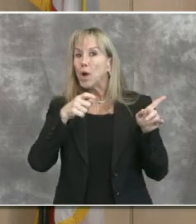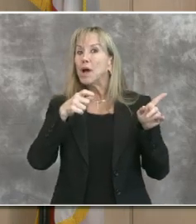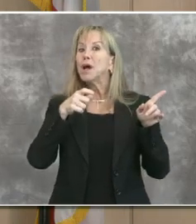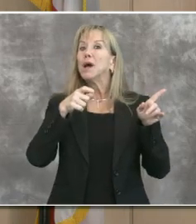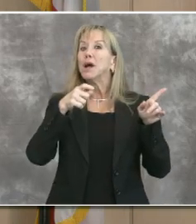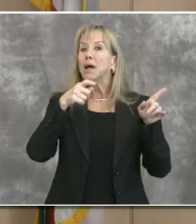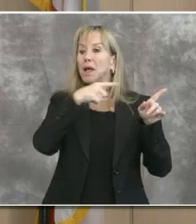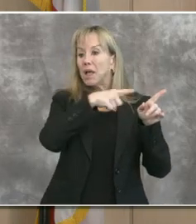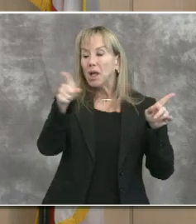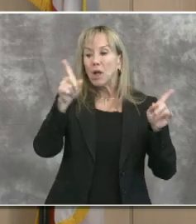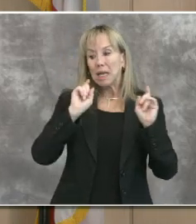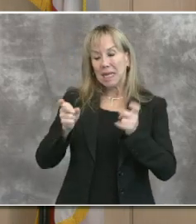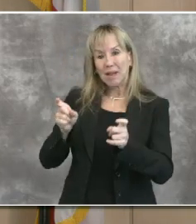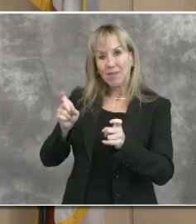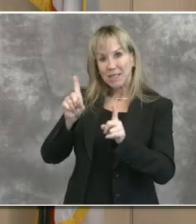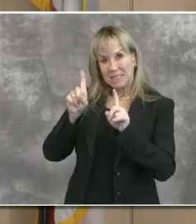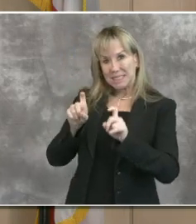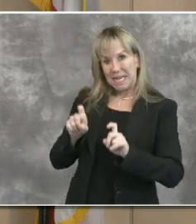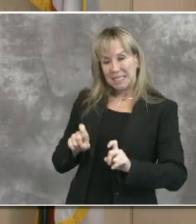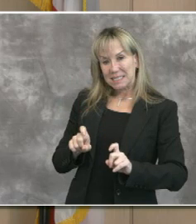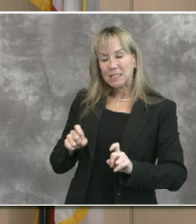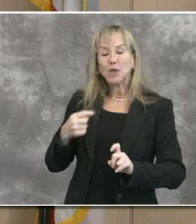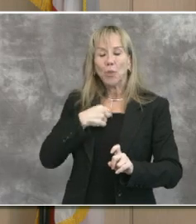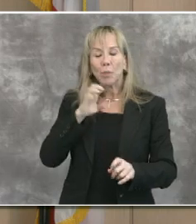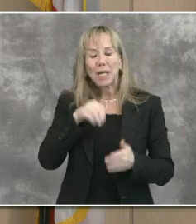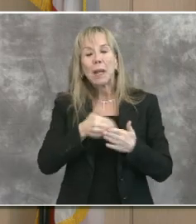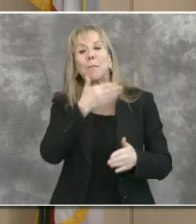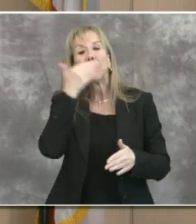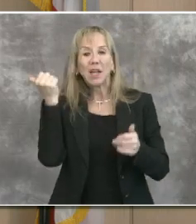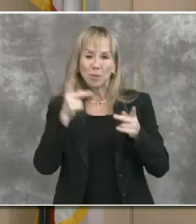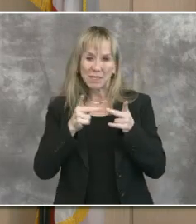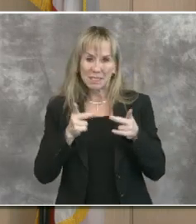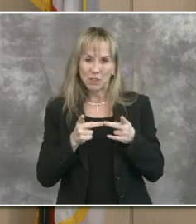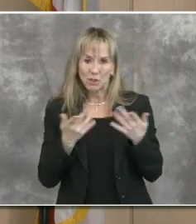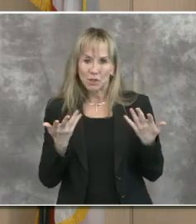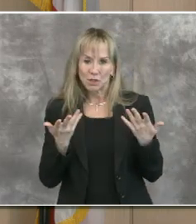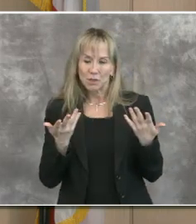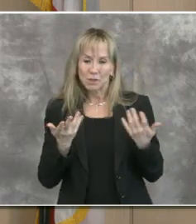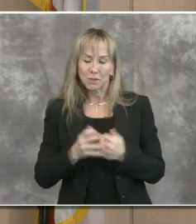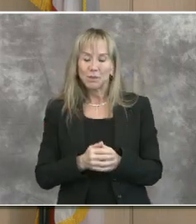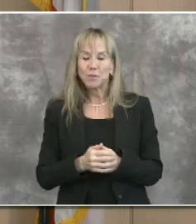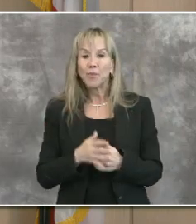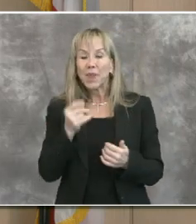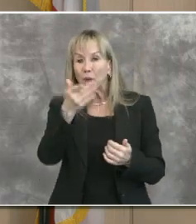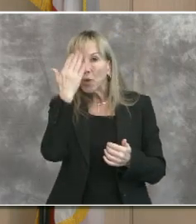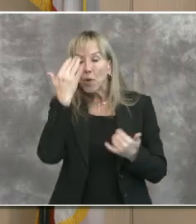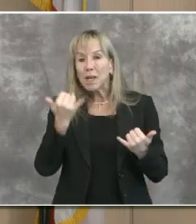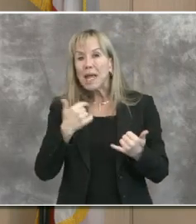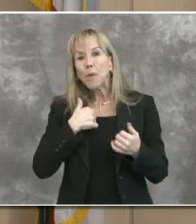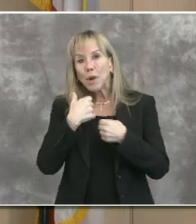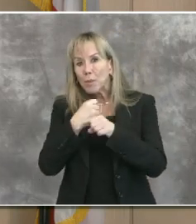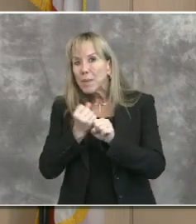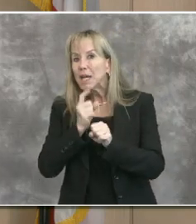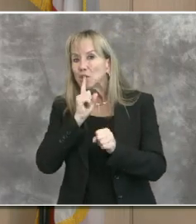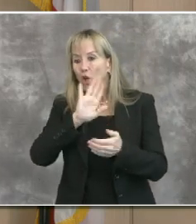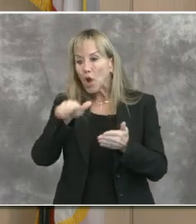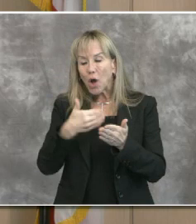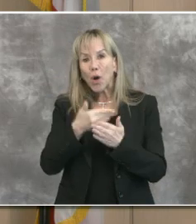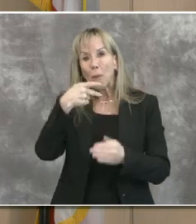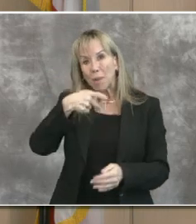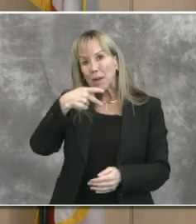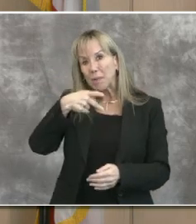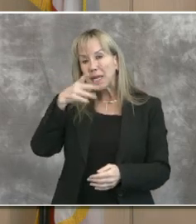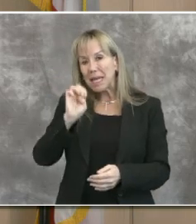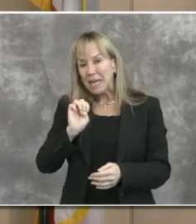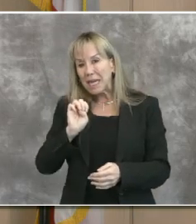those individuals, we will be in a much better position than we are now. And as you know, we are trying to make sure that all of our personal protective equipment